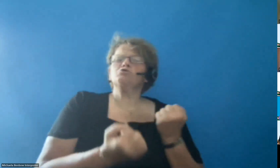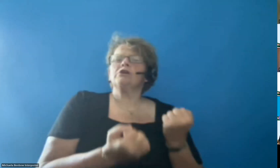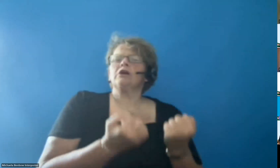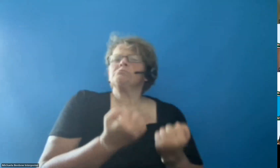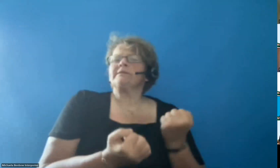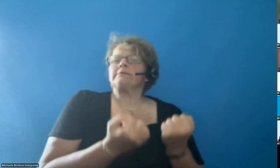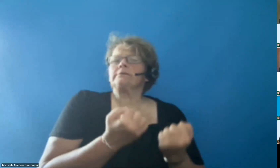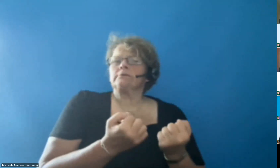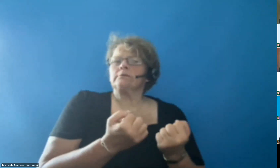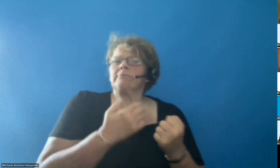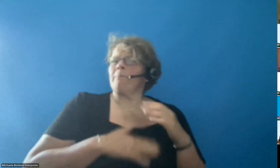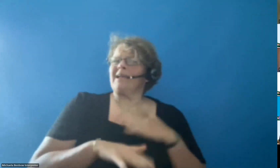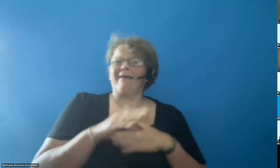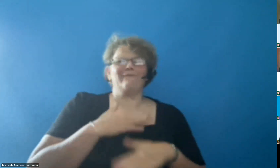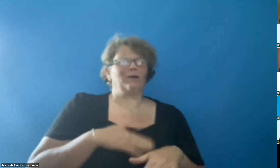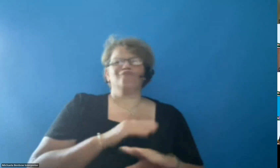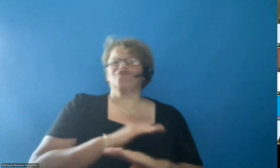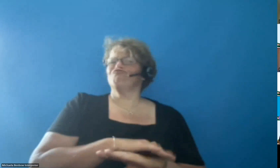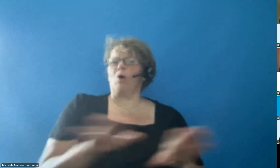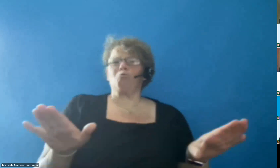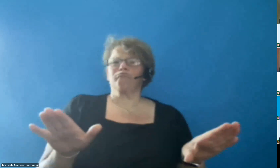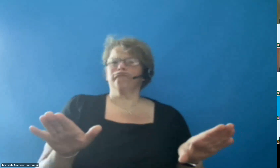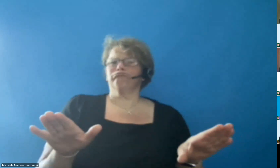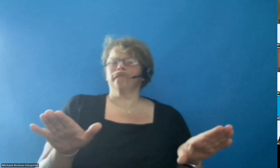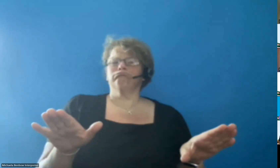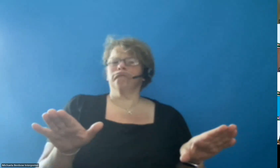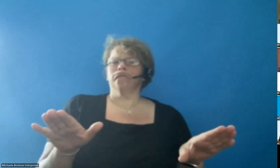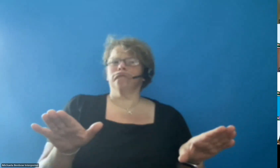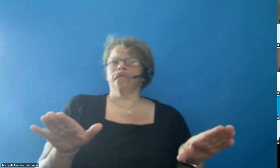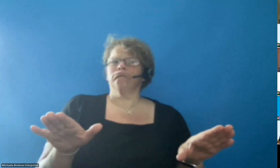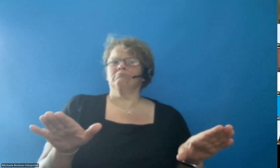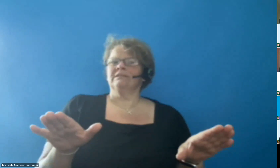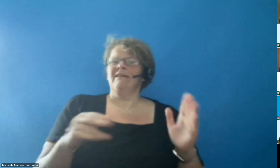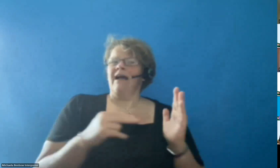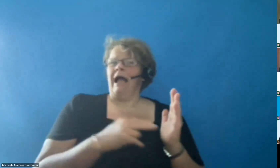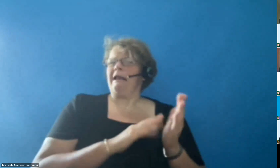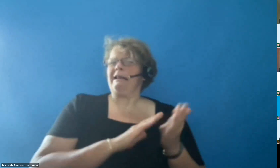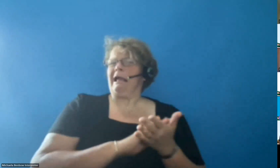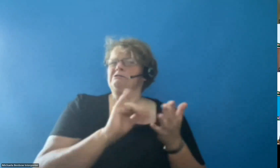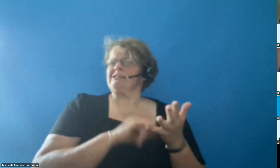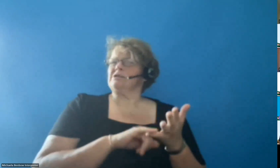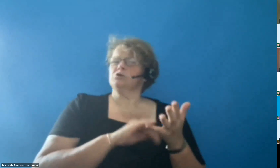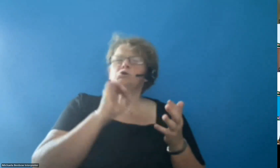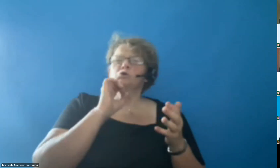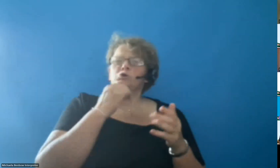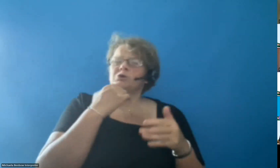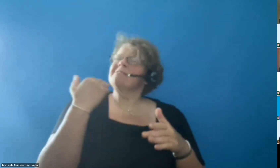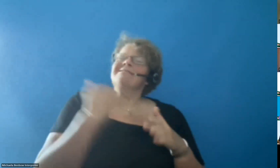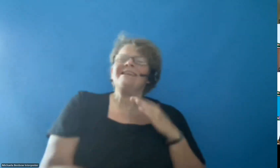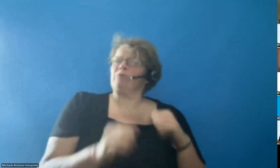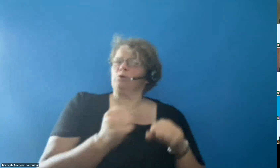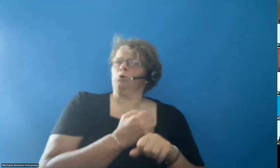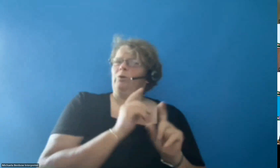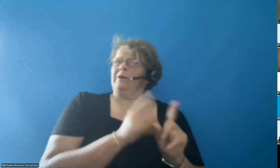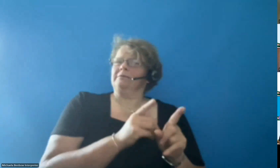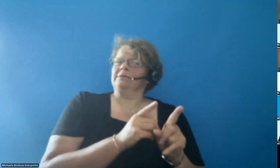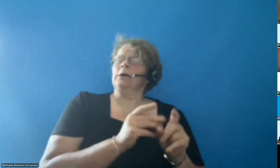behaviour. Absolutely not. I don't think that's the business of the NHS to do so. That's the job of politicians to